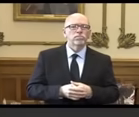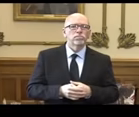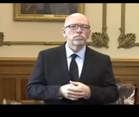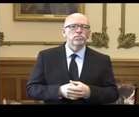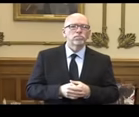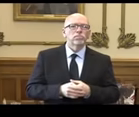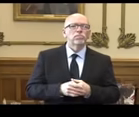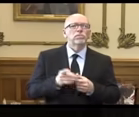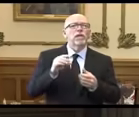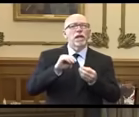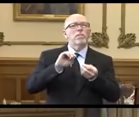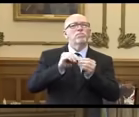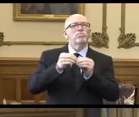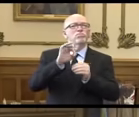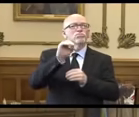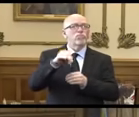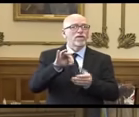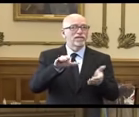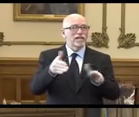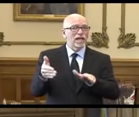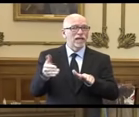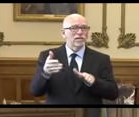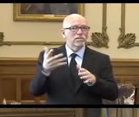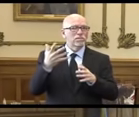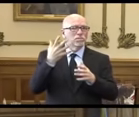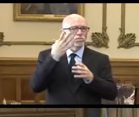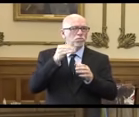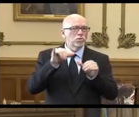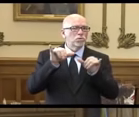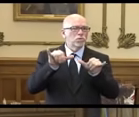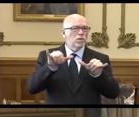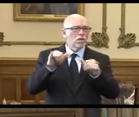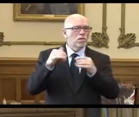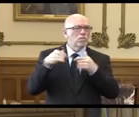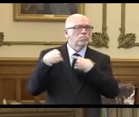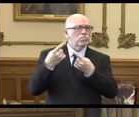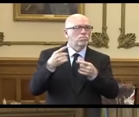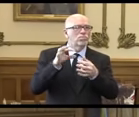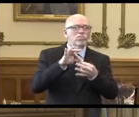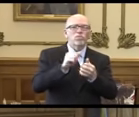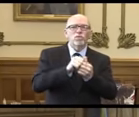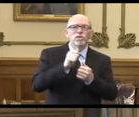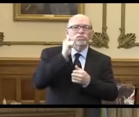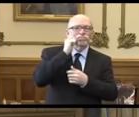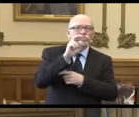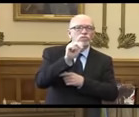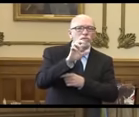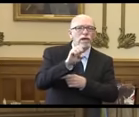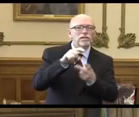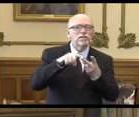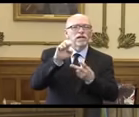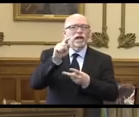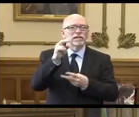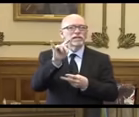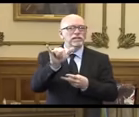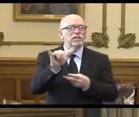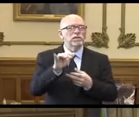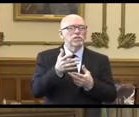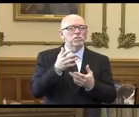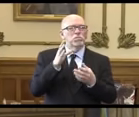Also, the number of deaths, those trends as well, based on race and ethnicity, are fairly consistent to what we've